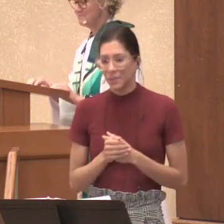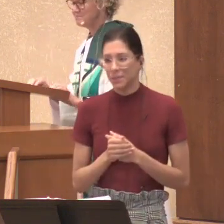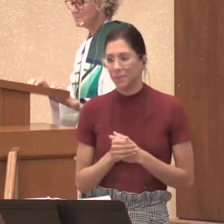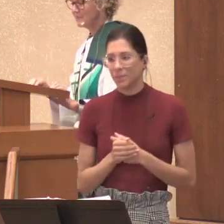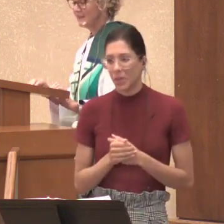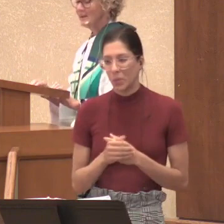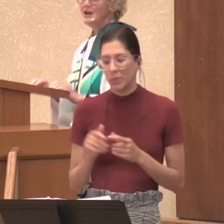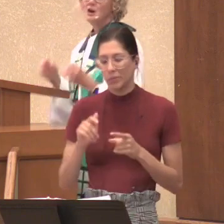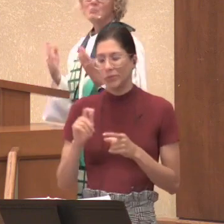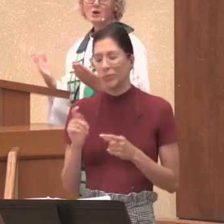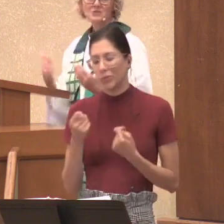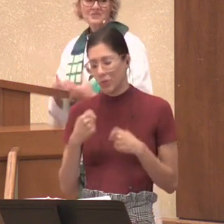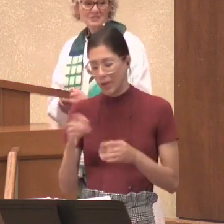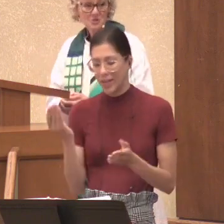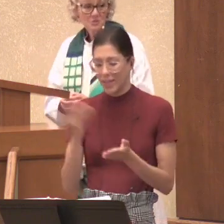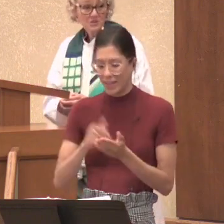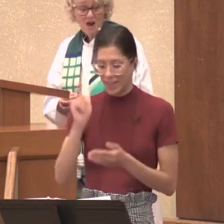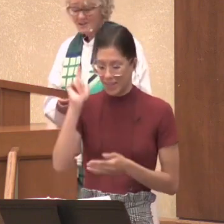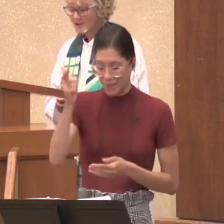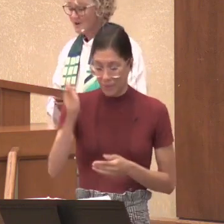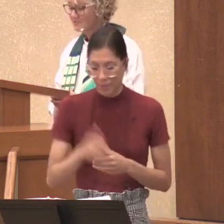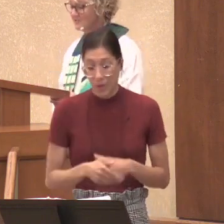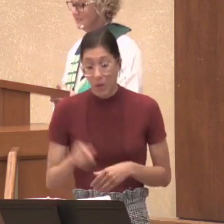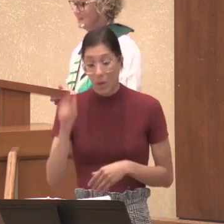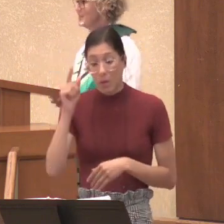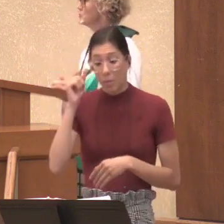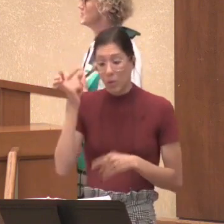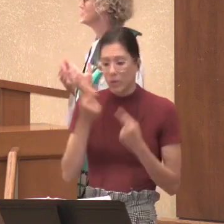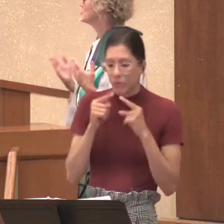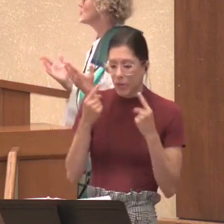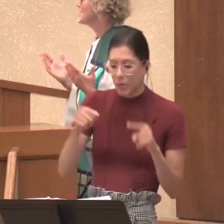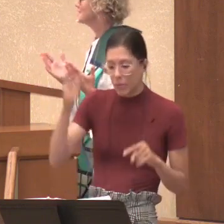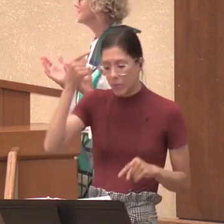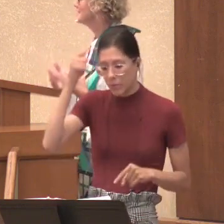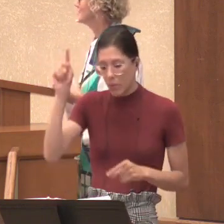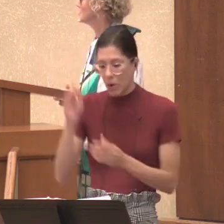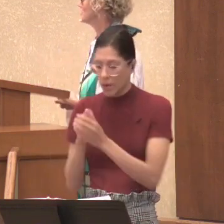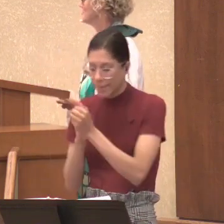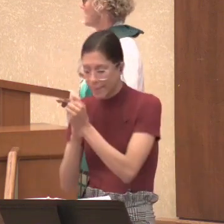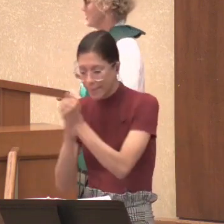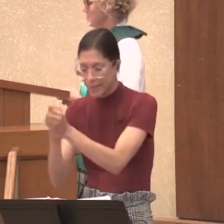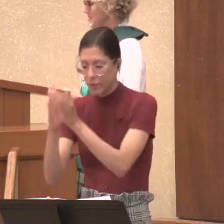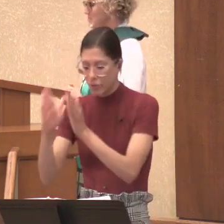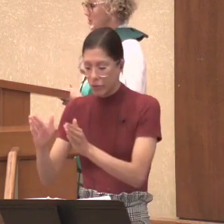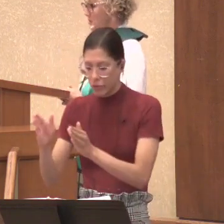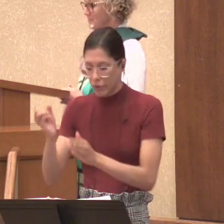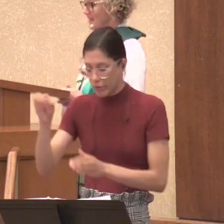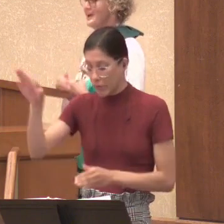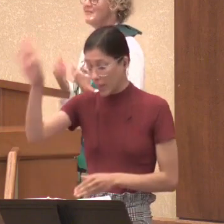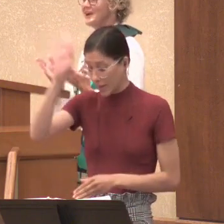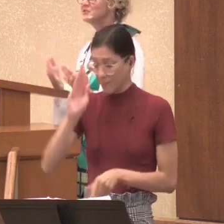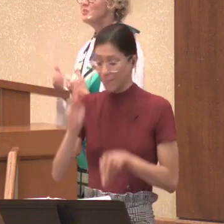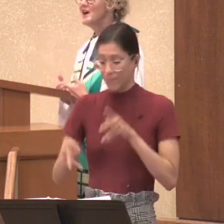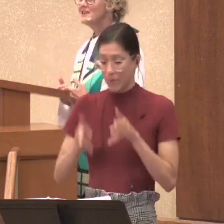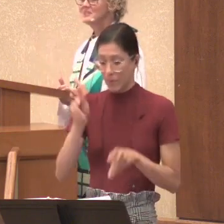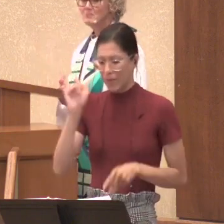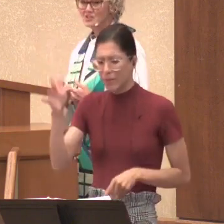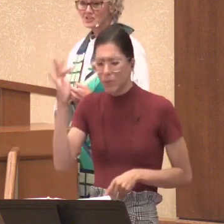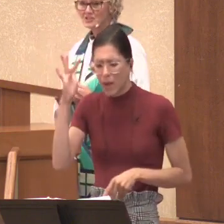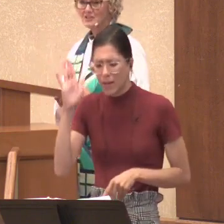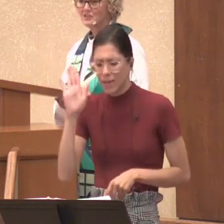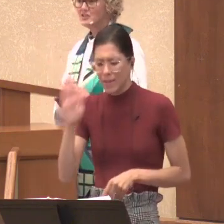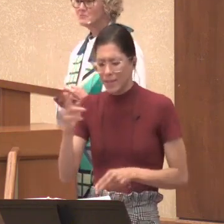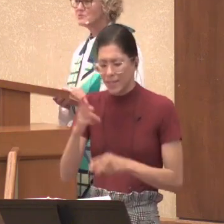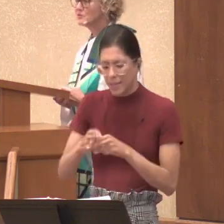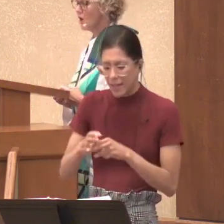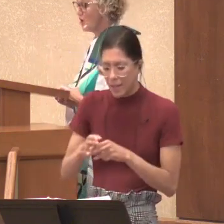later. Moses, who we're talking about today, is one of the greatest leaders of God's people. That's why he's